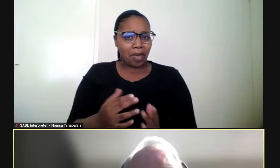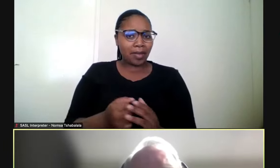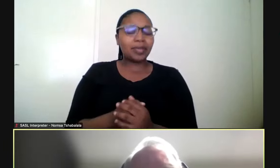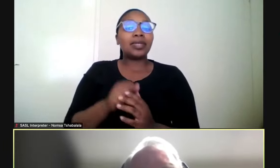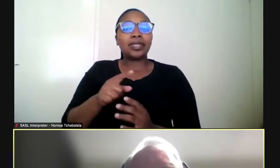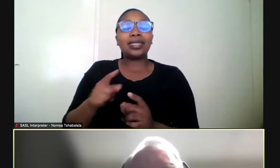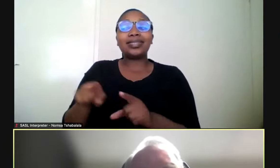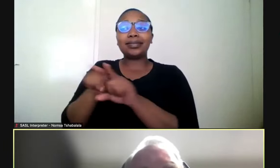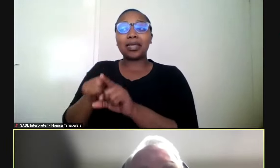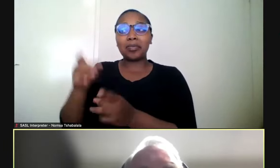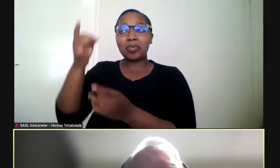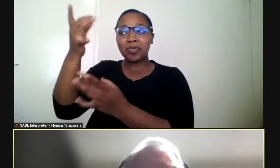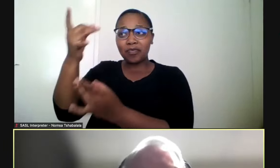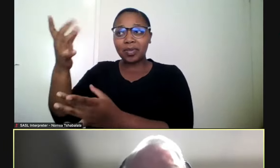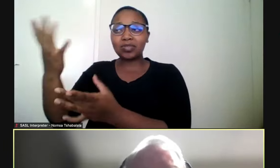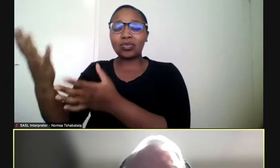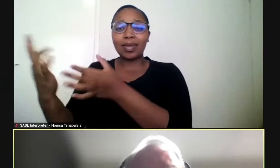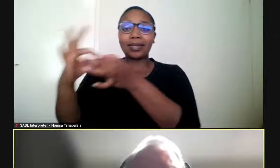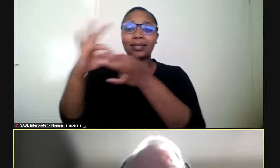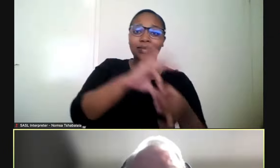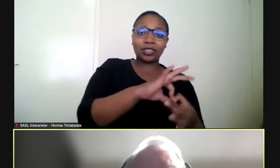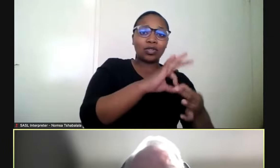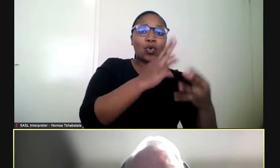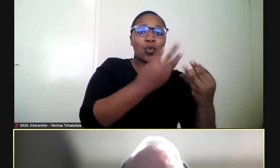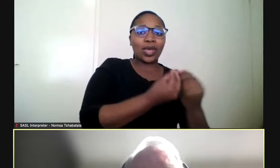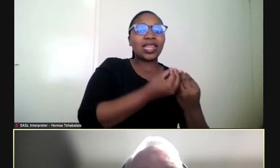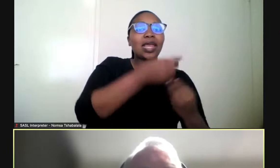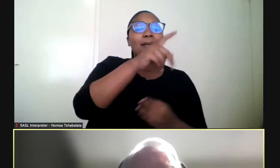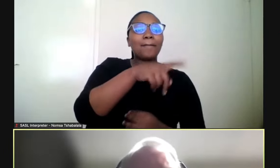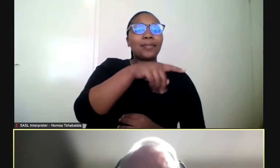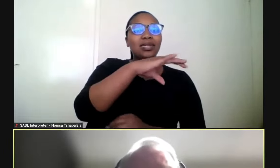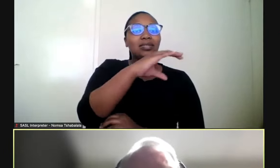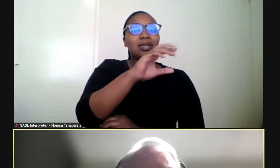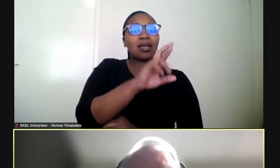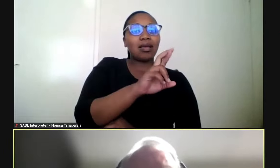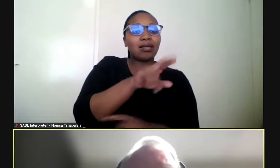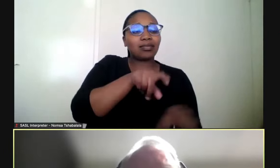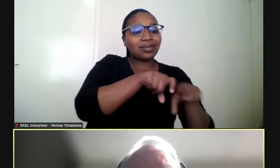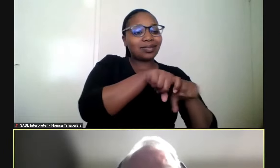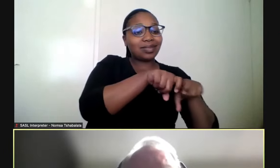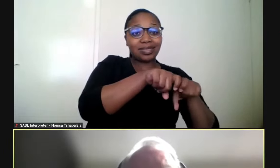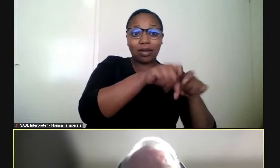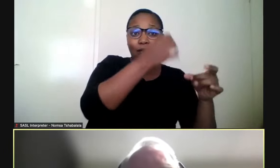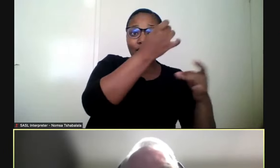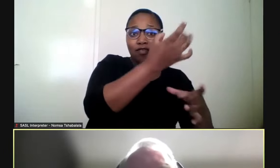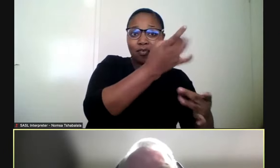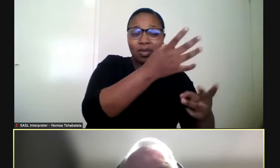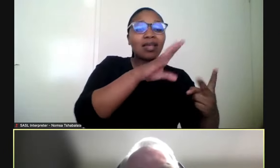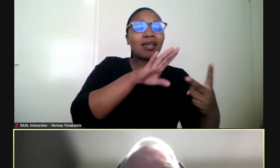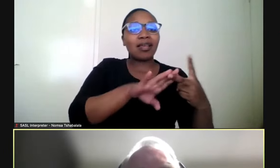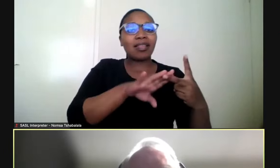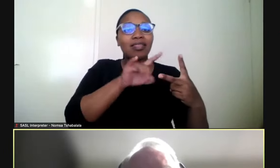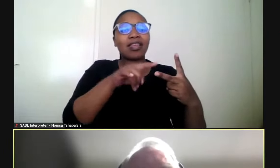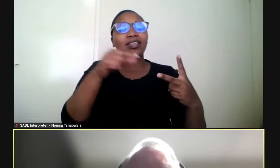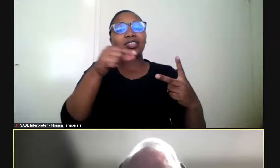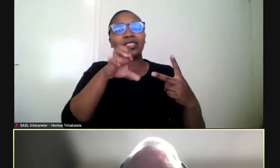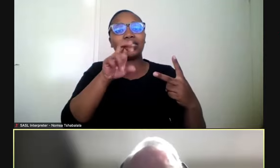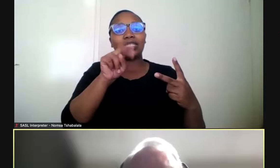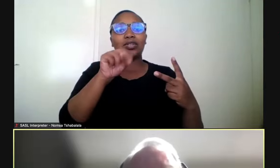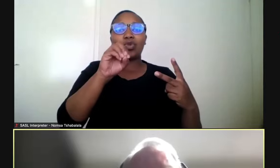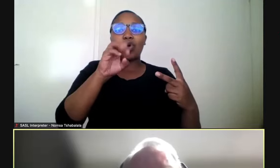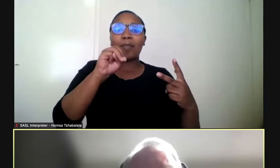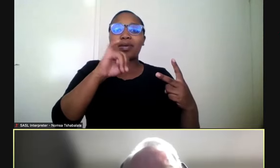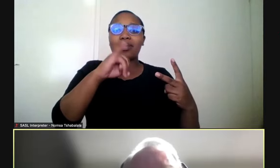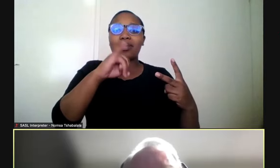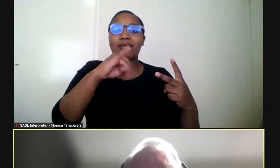together with the PCR testing data and the genomic data, and also the